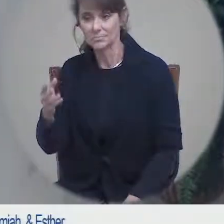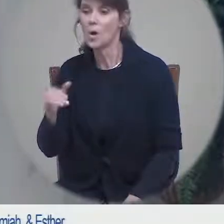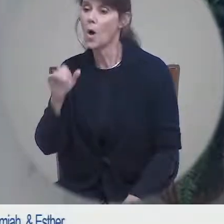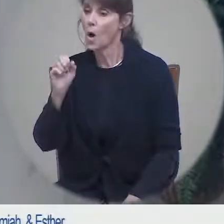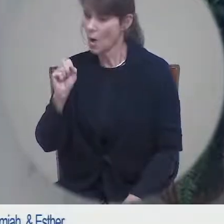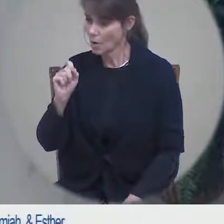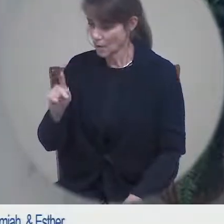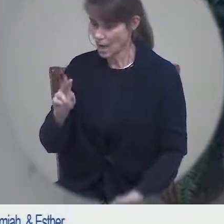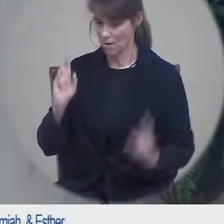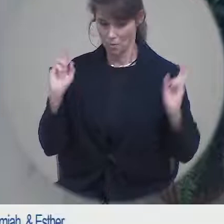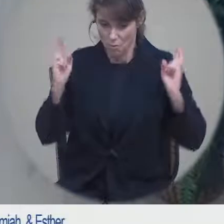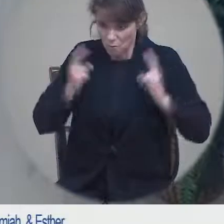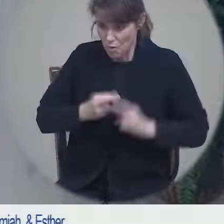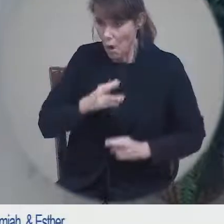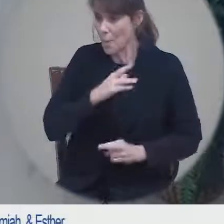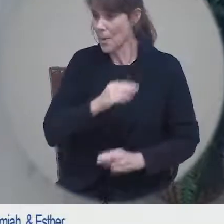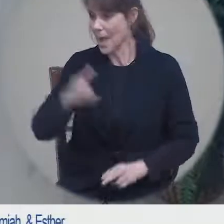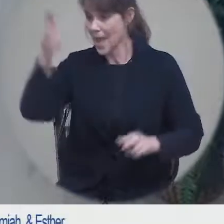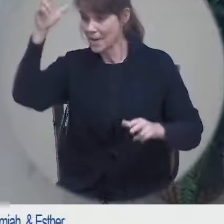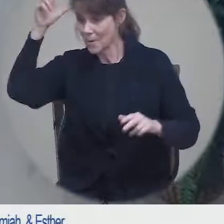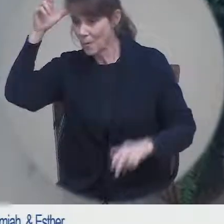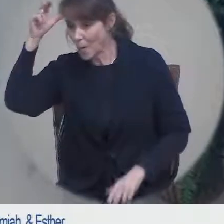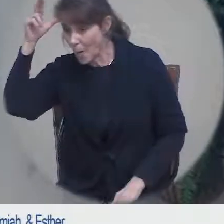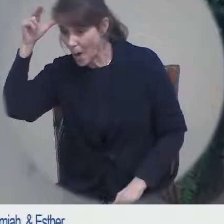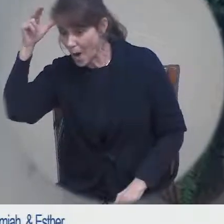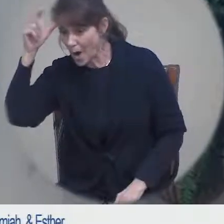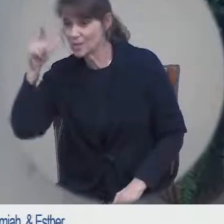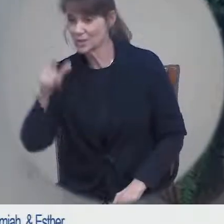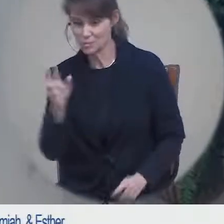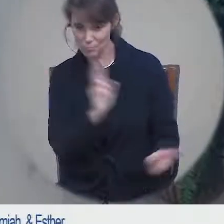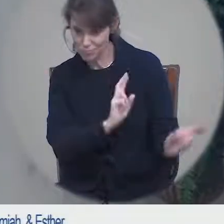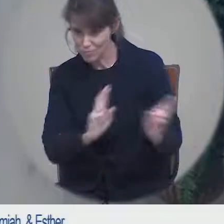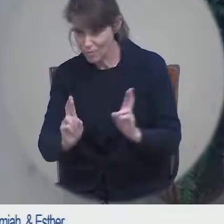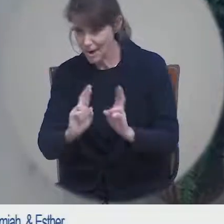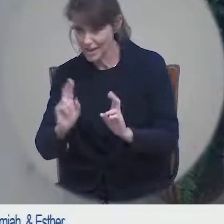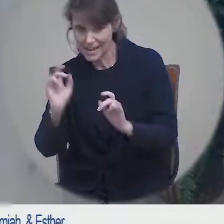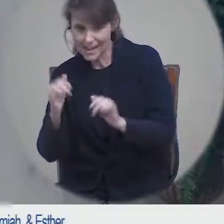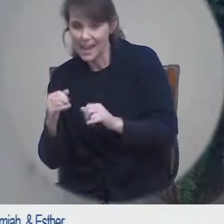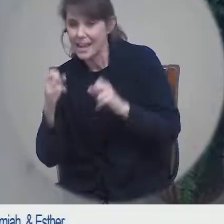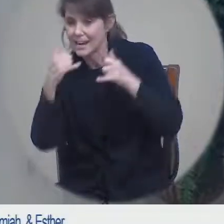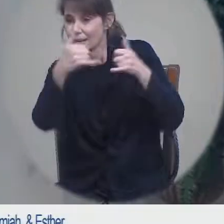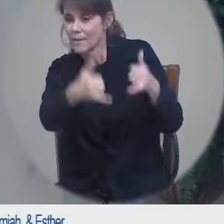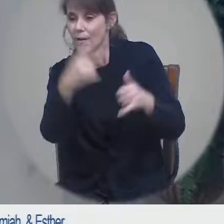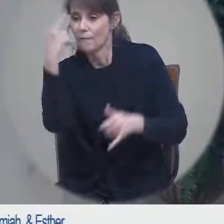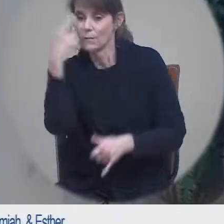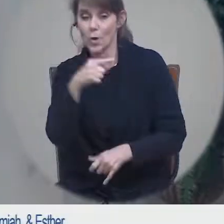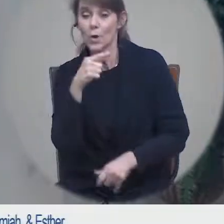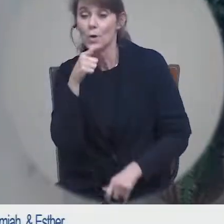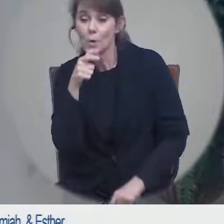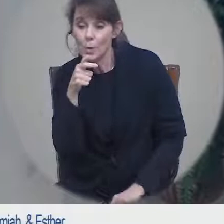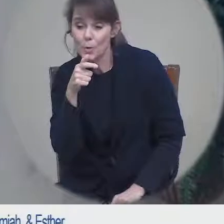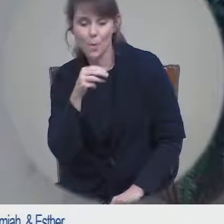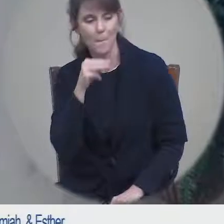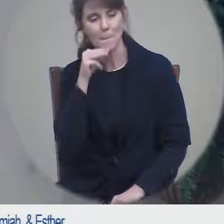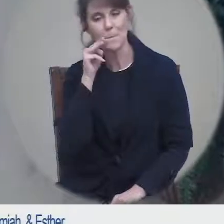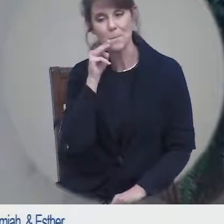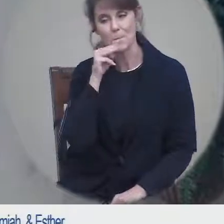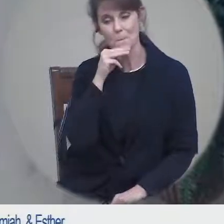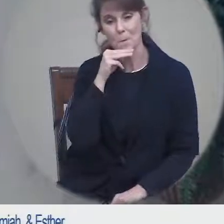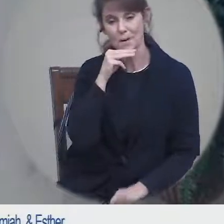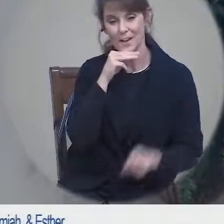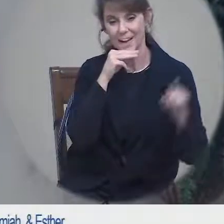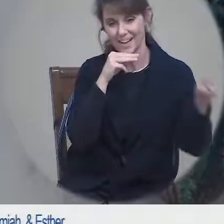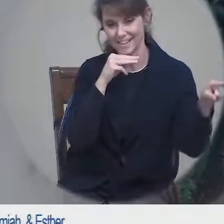quickly the robes and the horse just as you said, and do so for Mordecai the Jew, who is sitting at the king's gate. Do